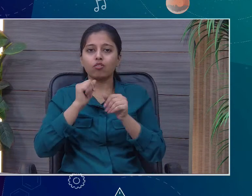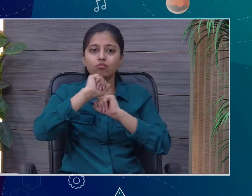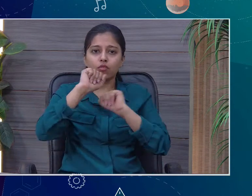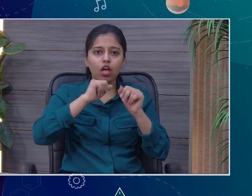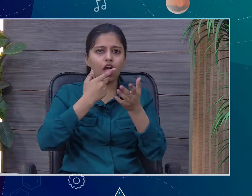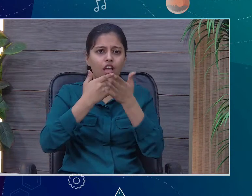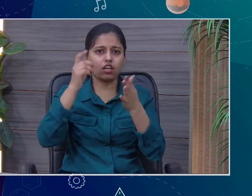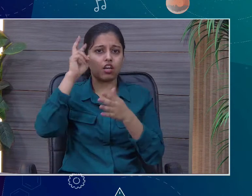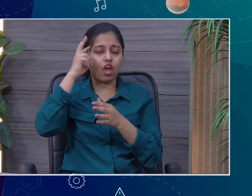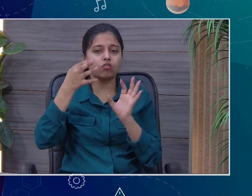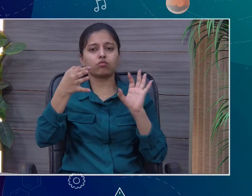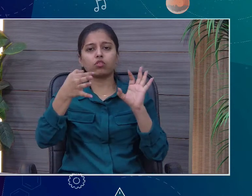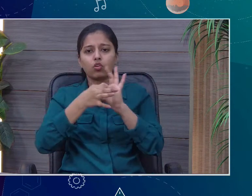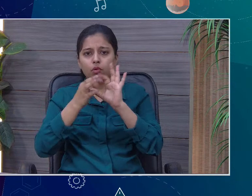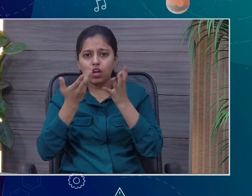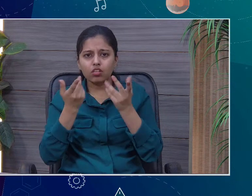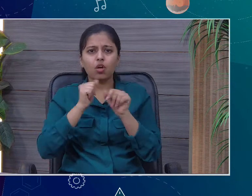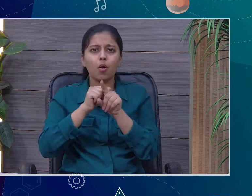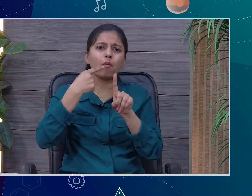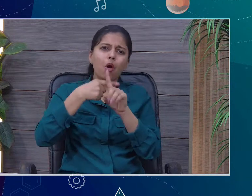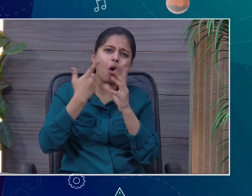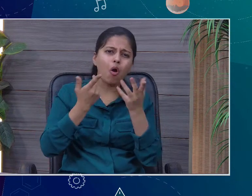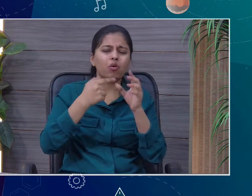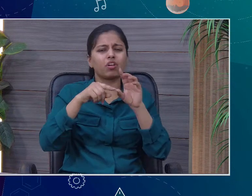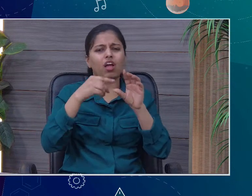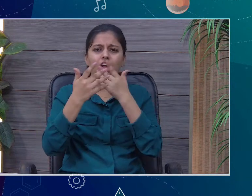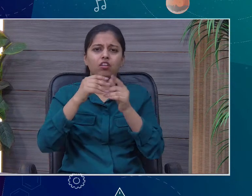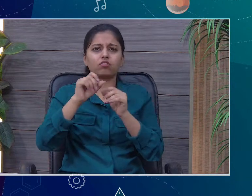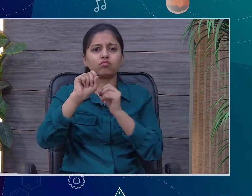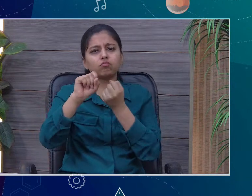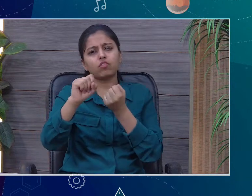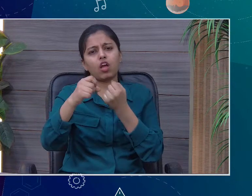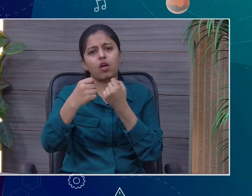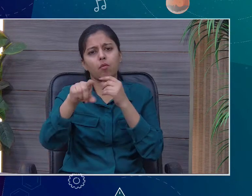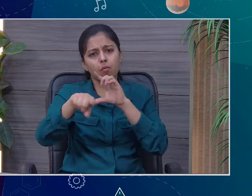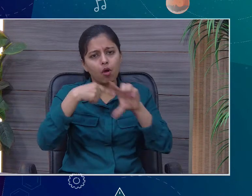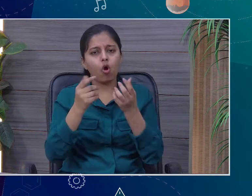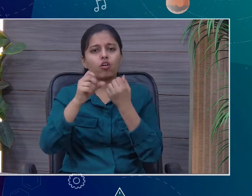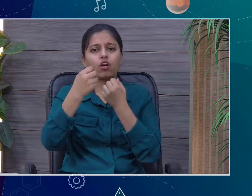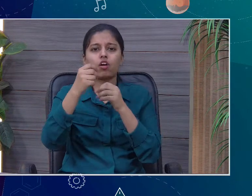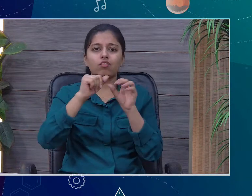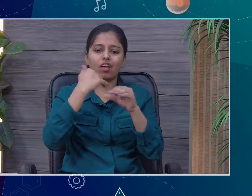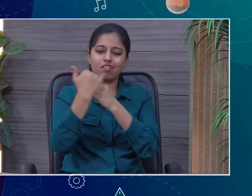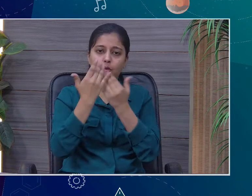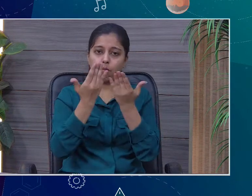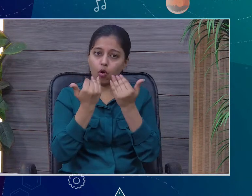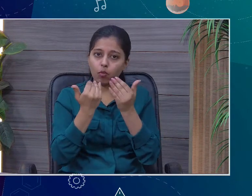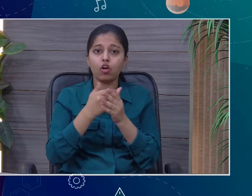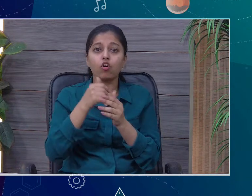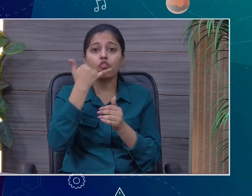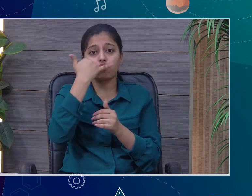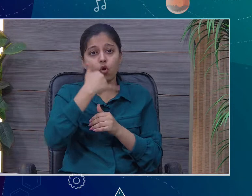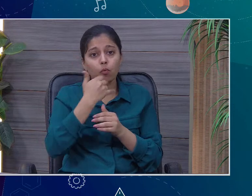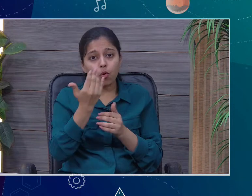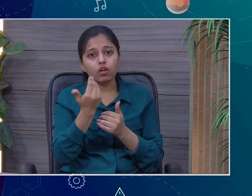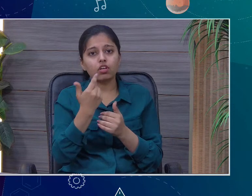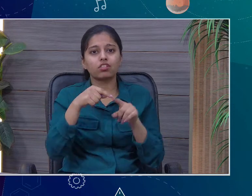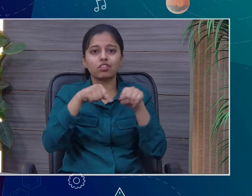and queries. You can call us, you can email us, and even you can drop a comment also. You can call us on our telephone number, that